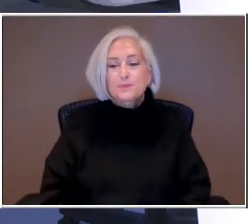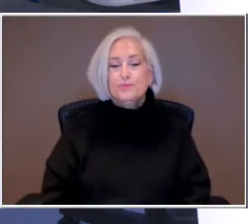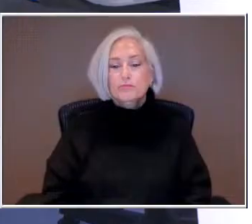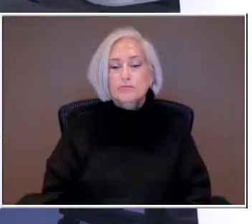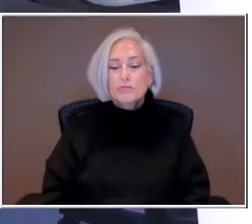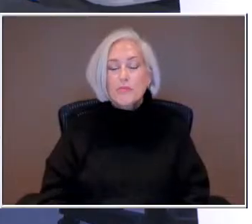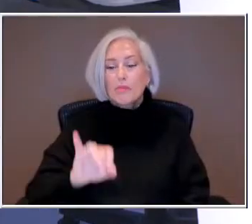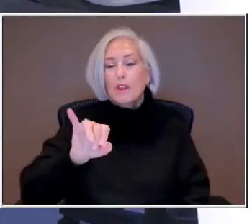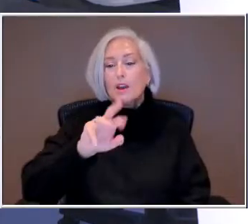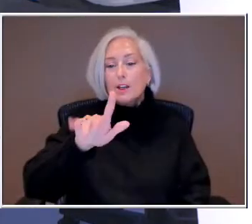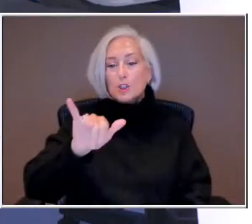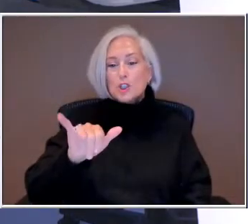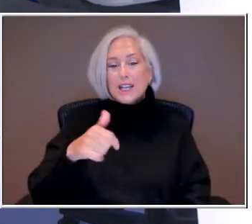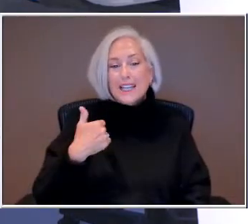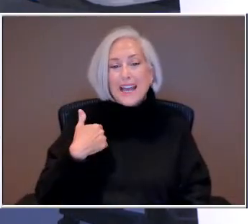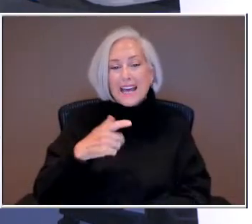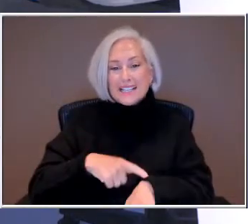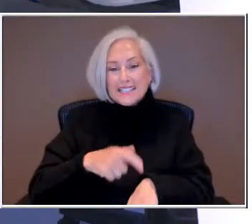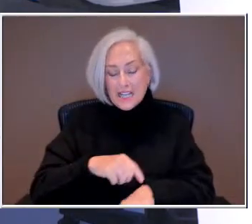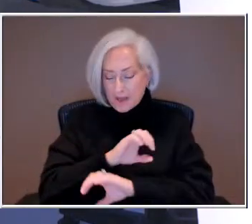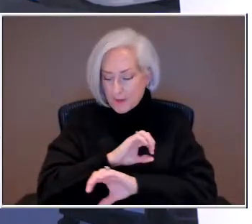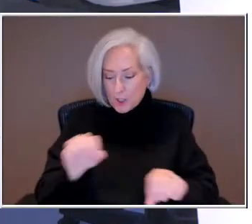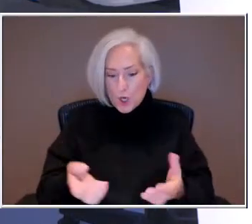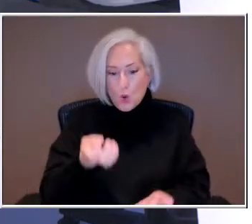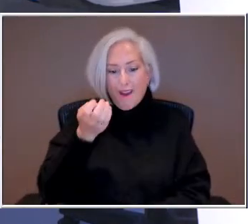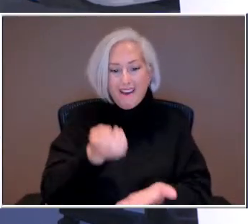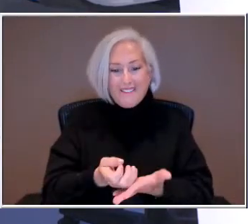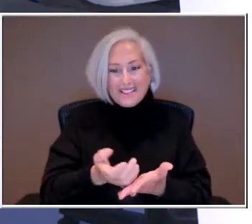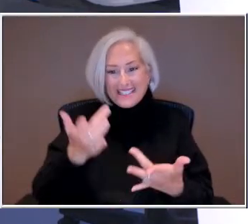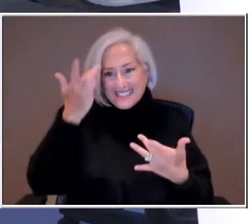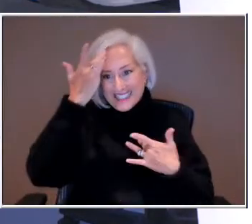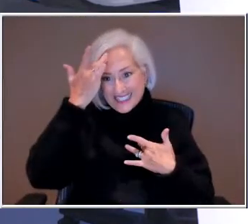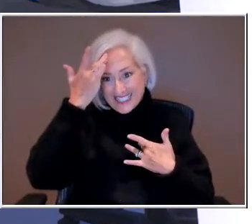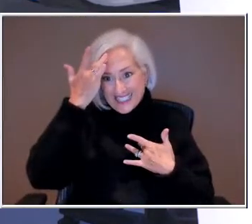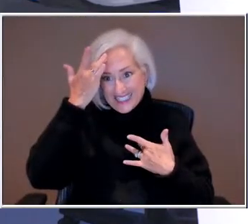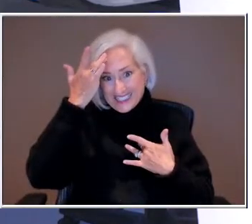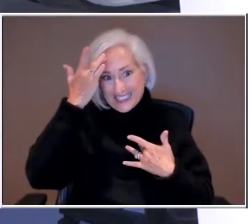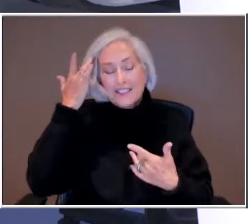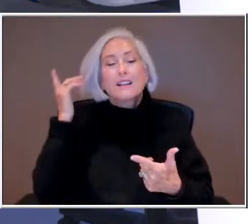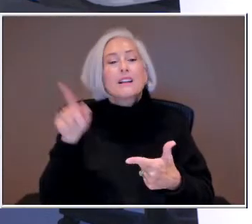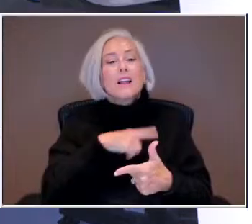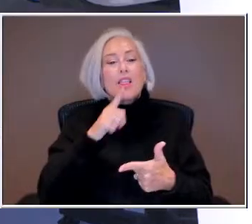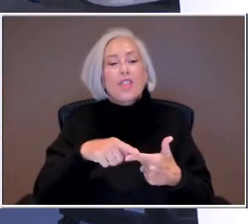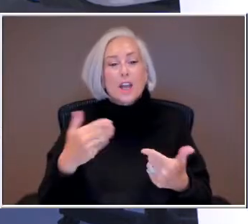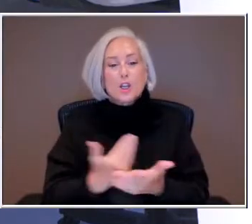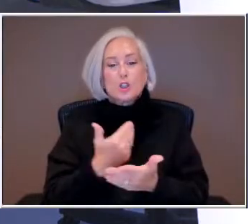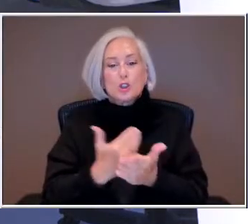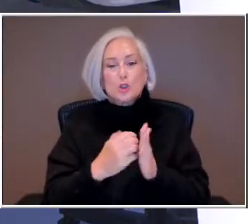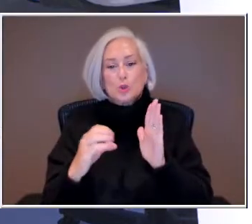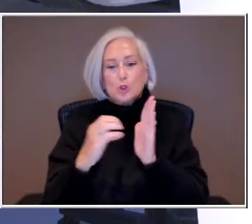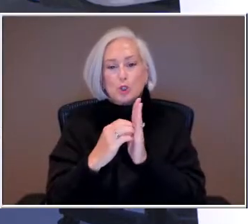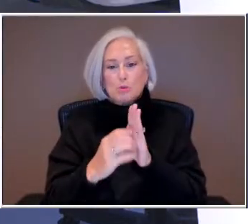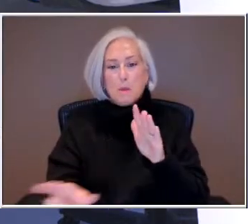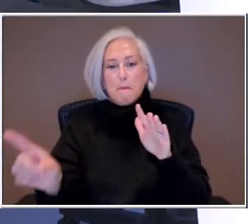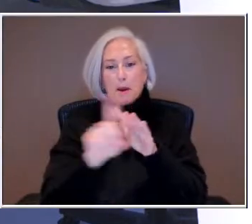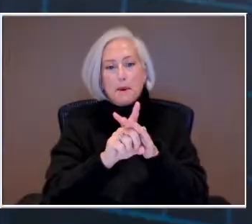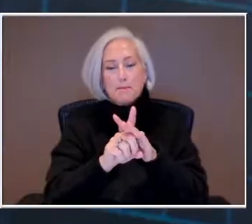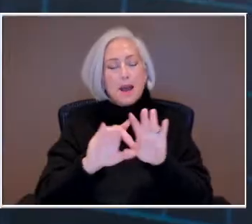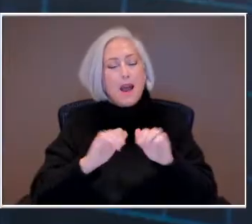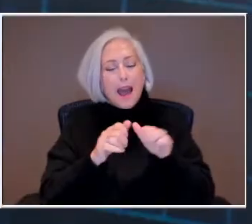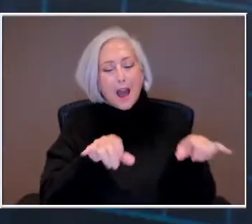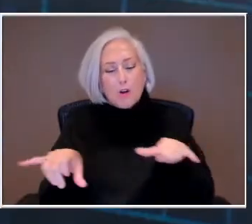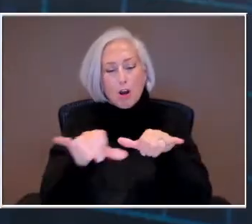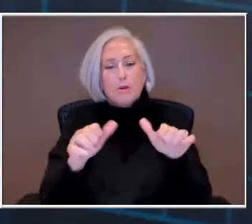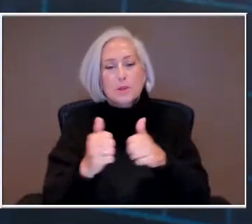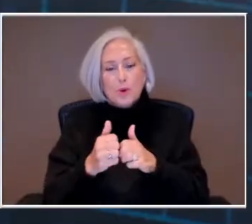had a period of no evidence of disease and then new tumors came up. How common is that with targeted therapy? So unfortunately,